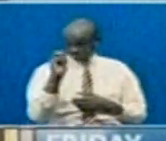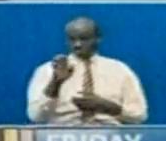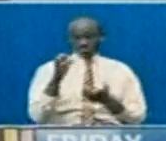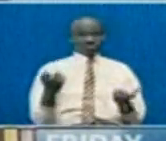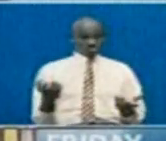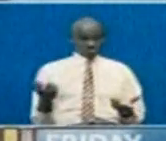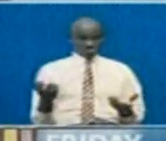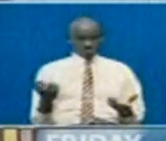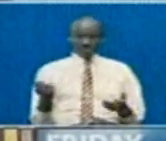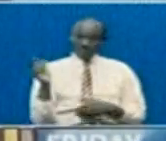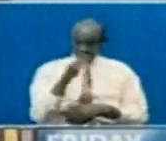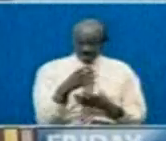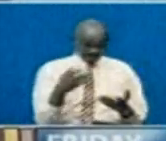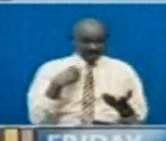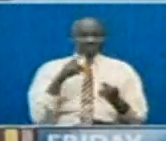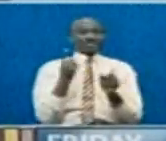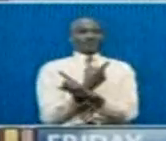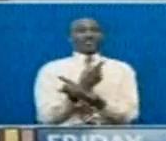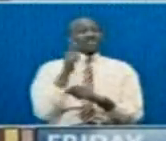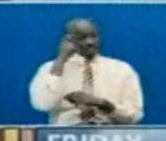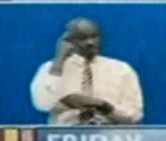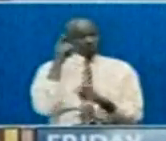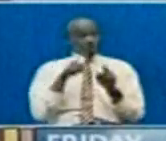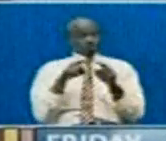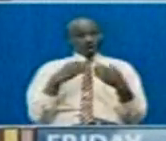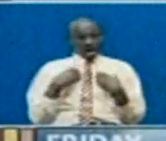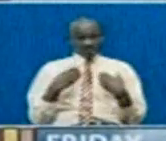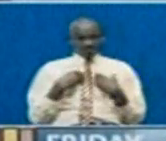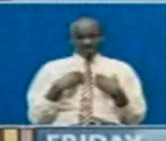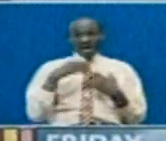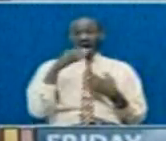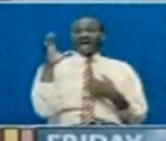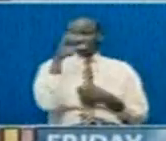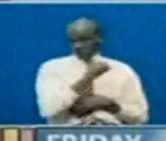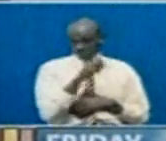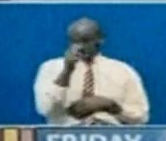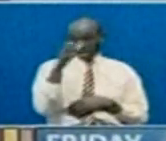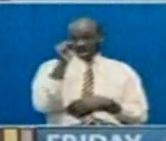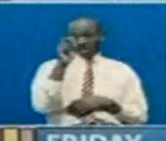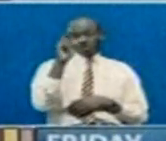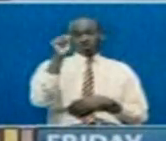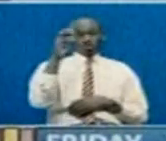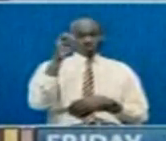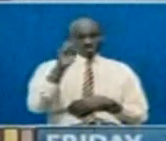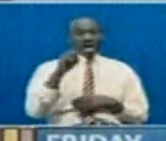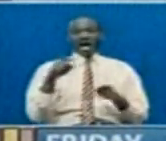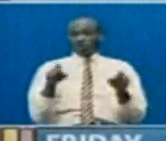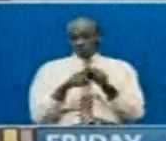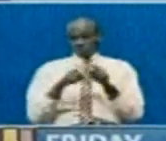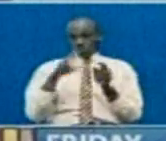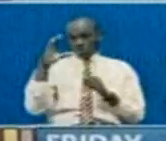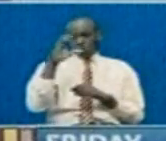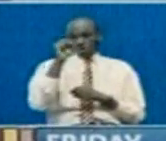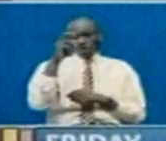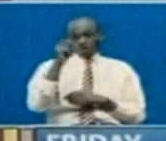Resume, presume. Remember, we also have assume and consume. Consume. But in